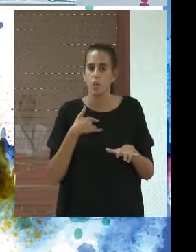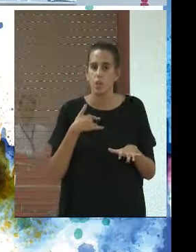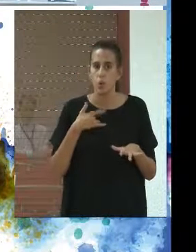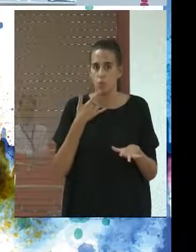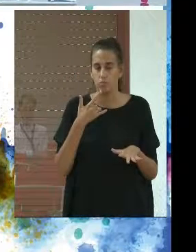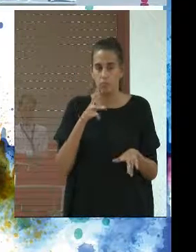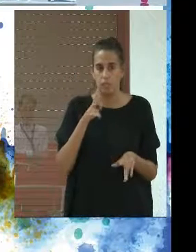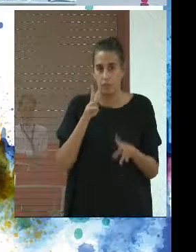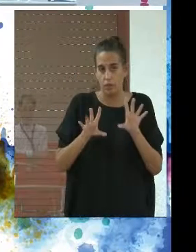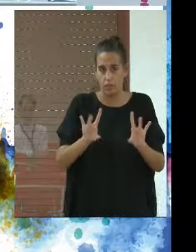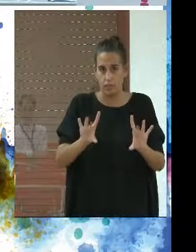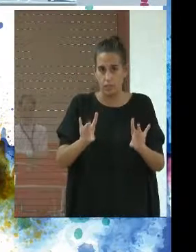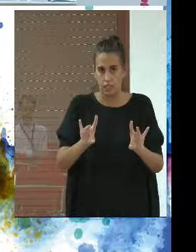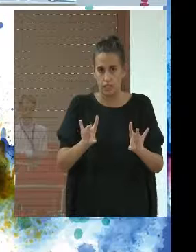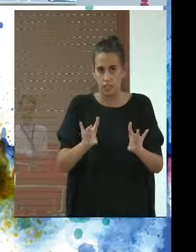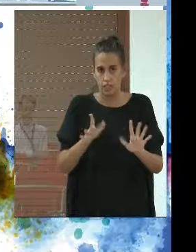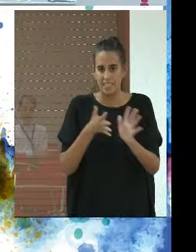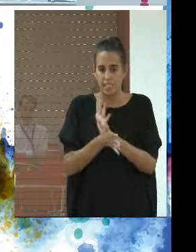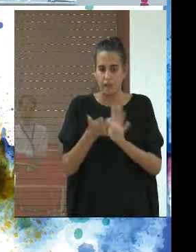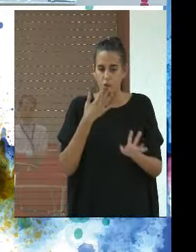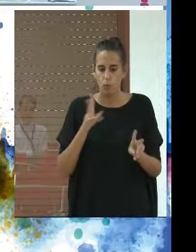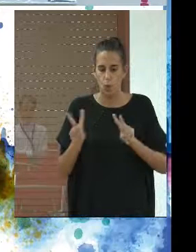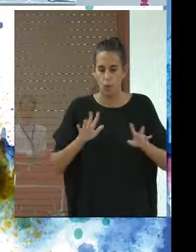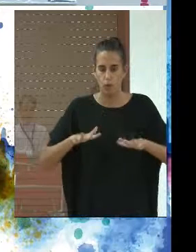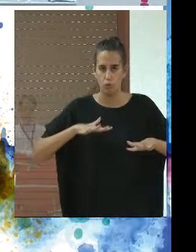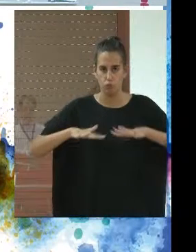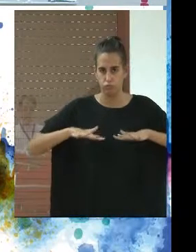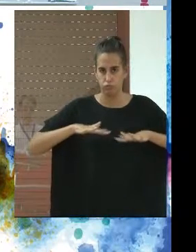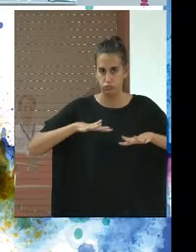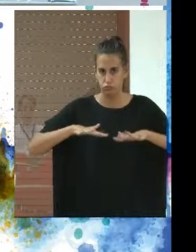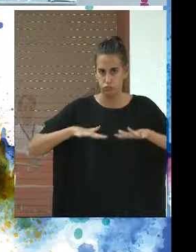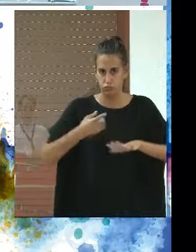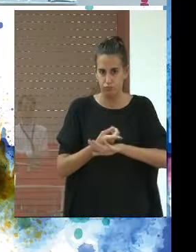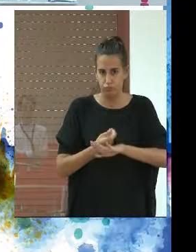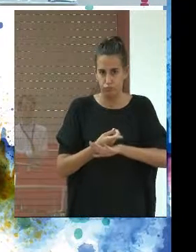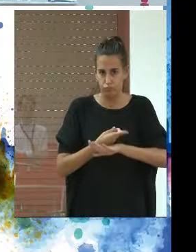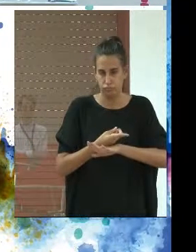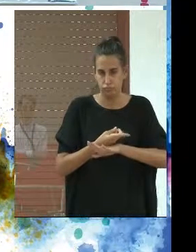is through haptic perception. Haptic perception is active